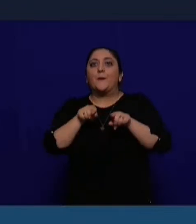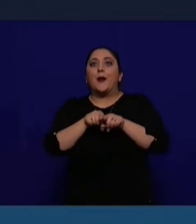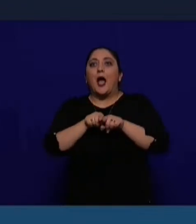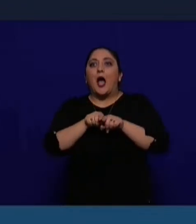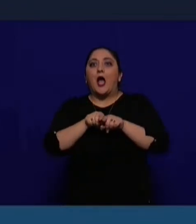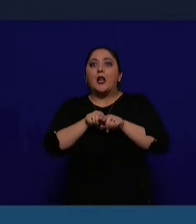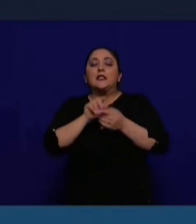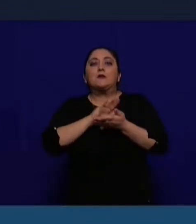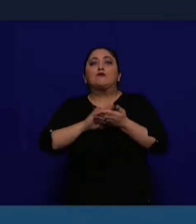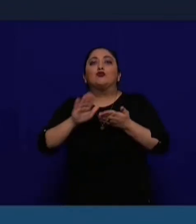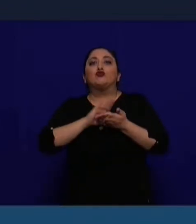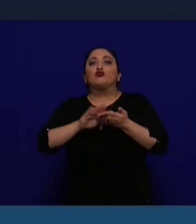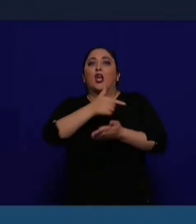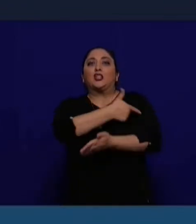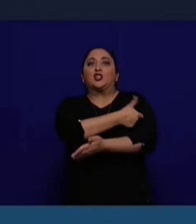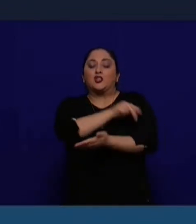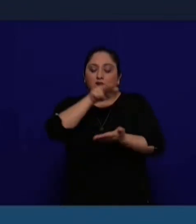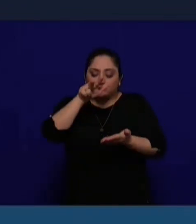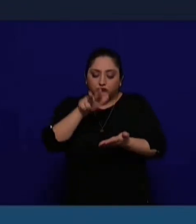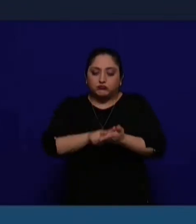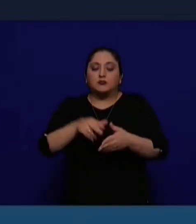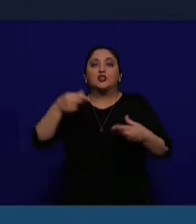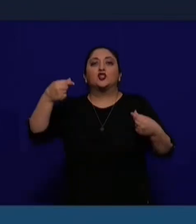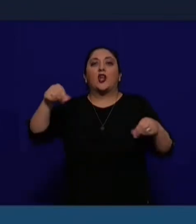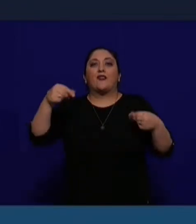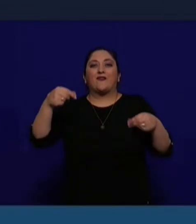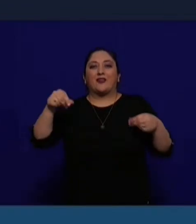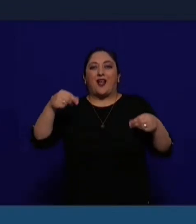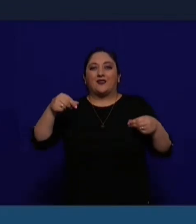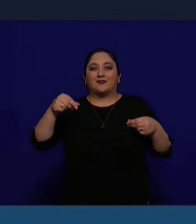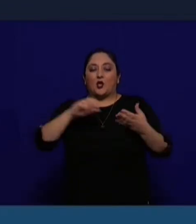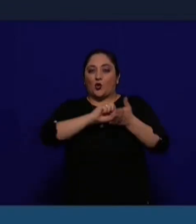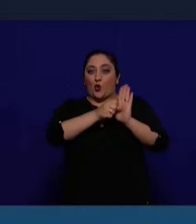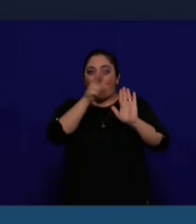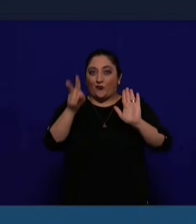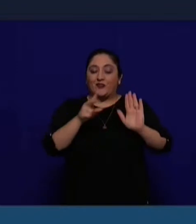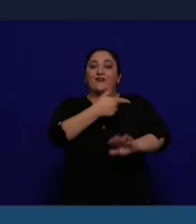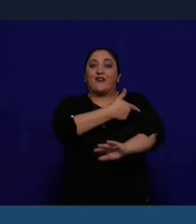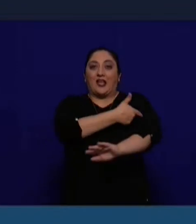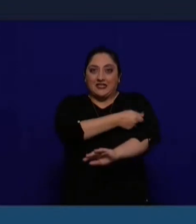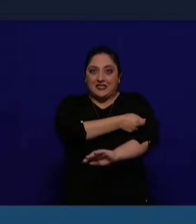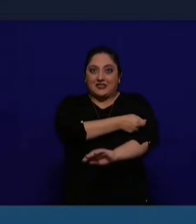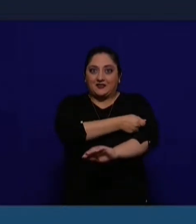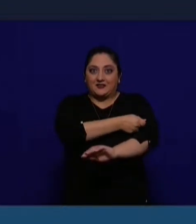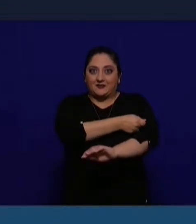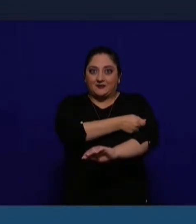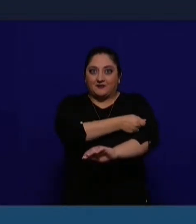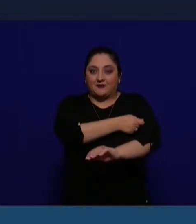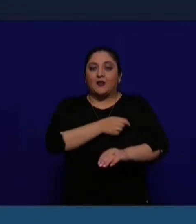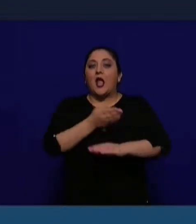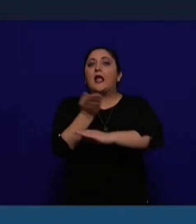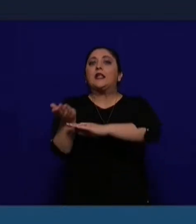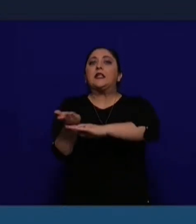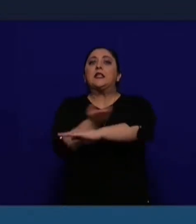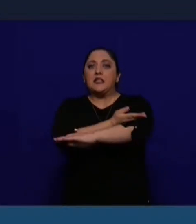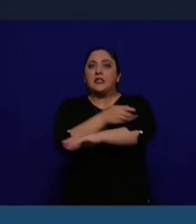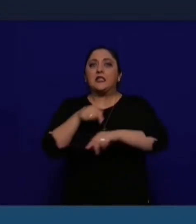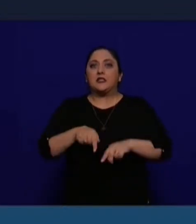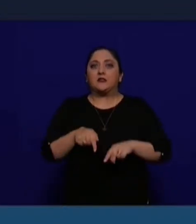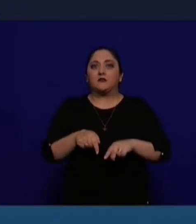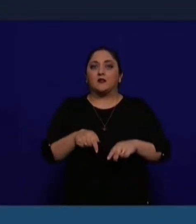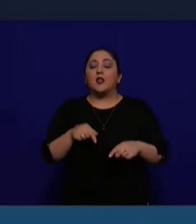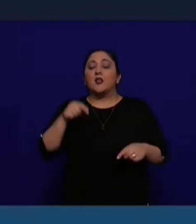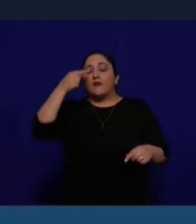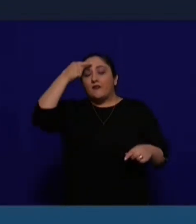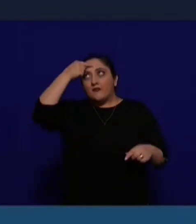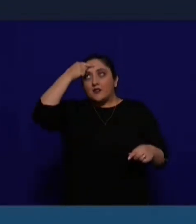jgħidulu il-Proof of Vaccination Certificate. U allura hemmhekk inti jkollok daw il-persuni li huma jkunu ħafna inqas ta'